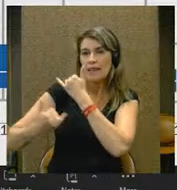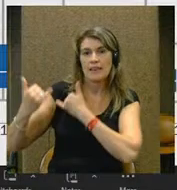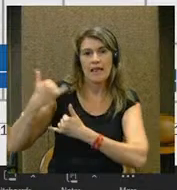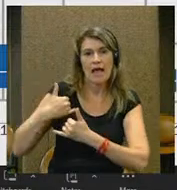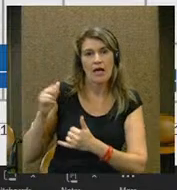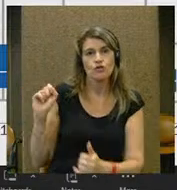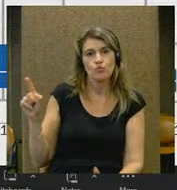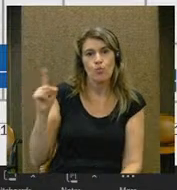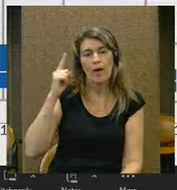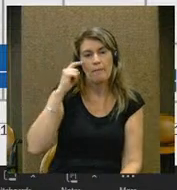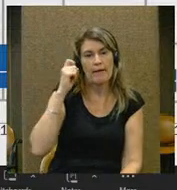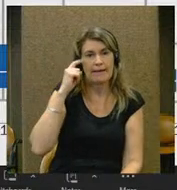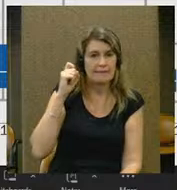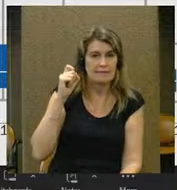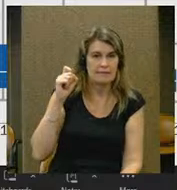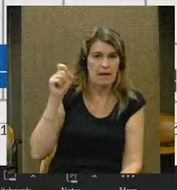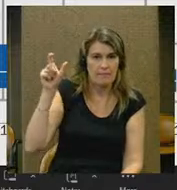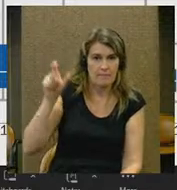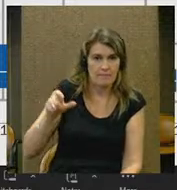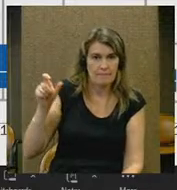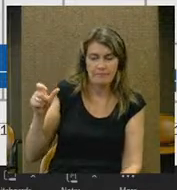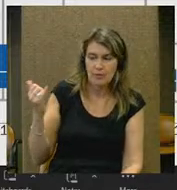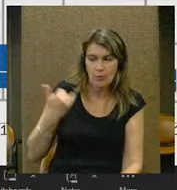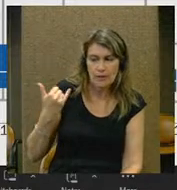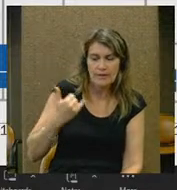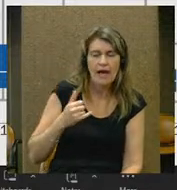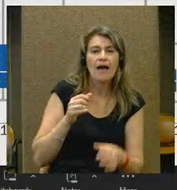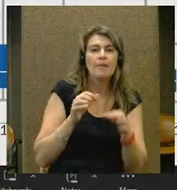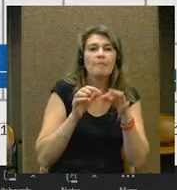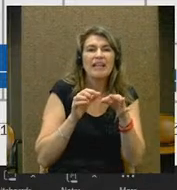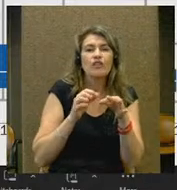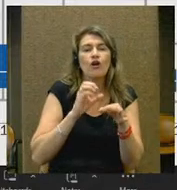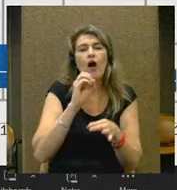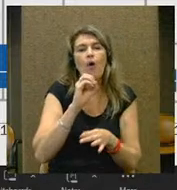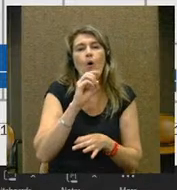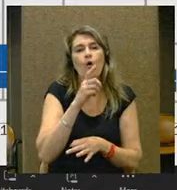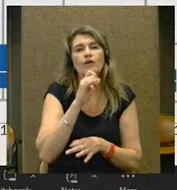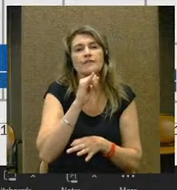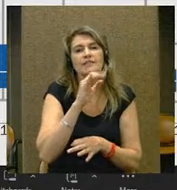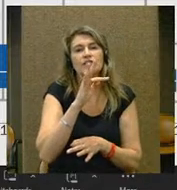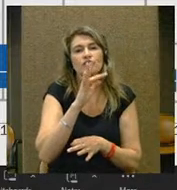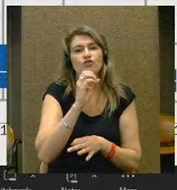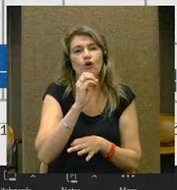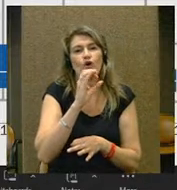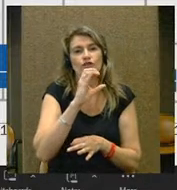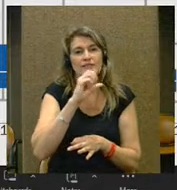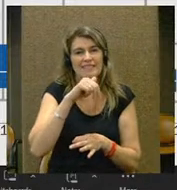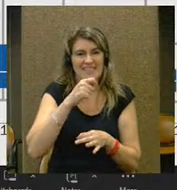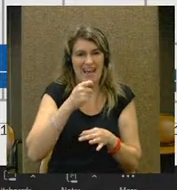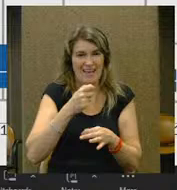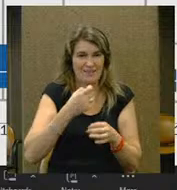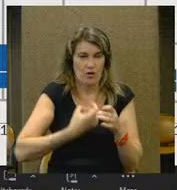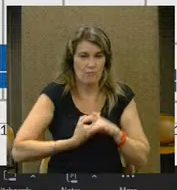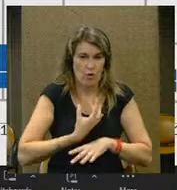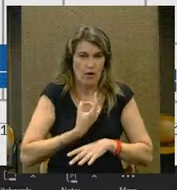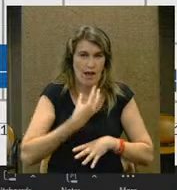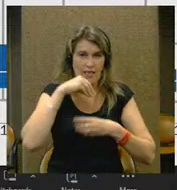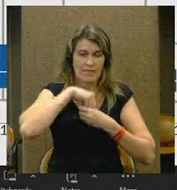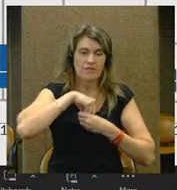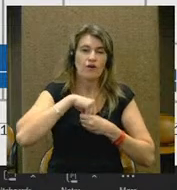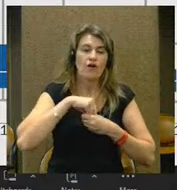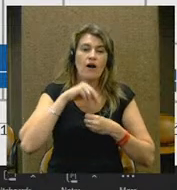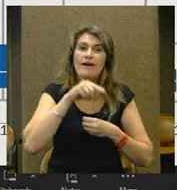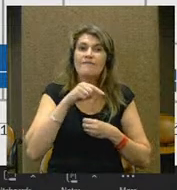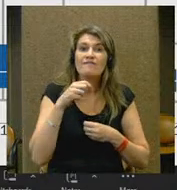counterfeit OxyContin pills, which, some people obviously know that they're fake. In some places, those pills can go for as little